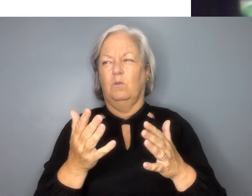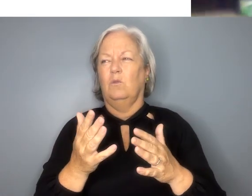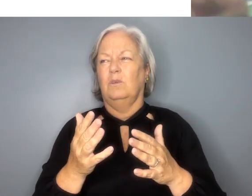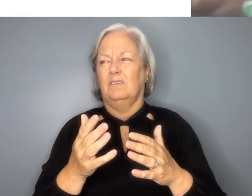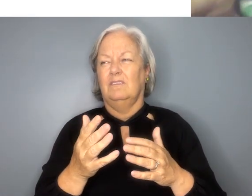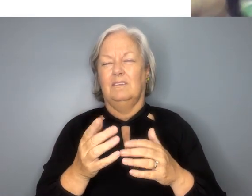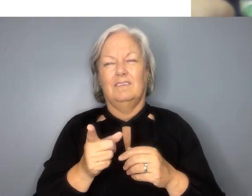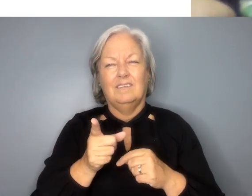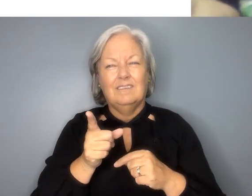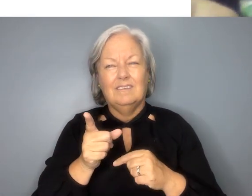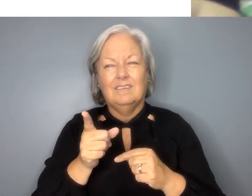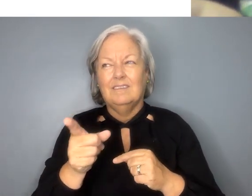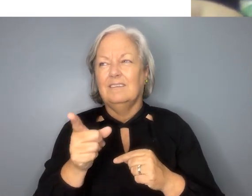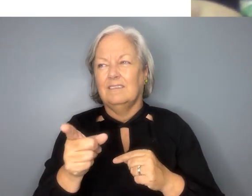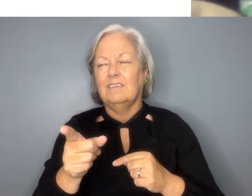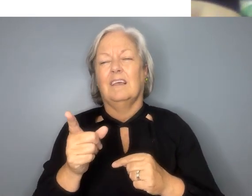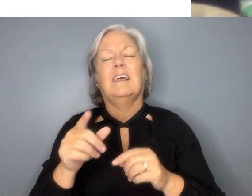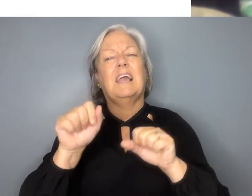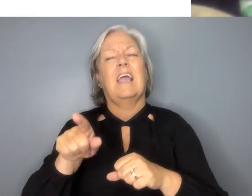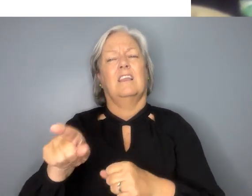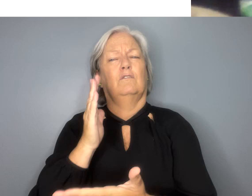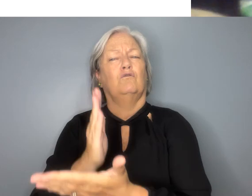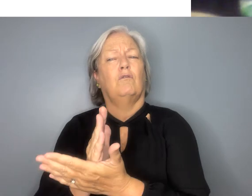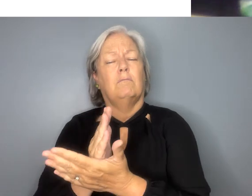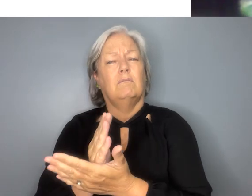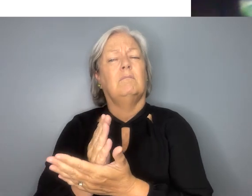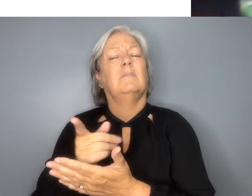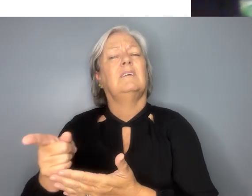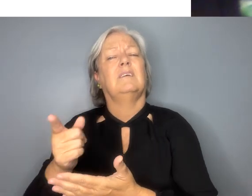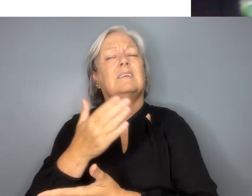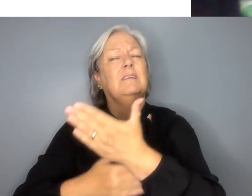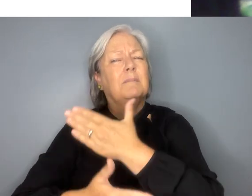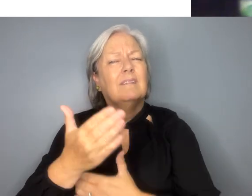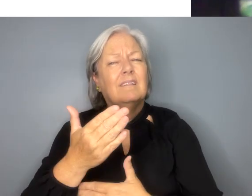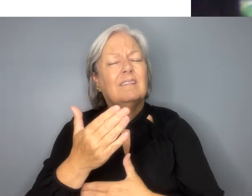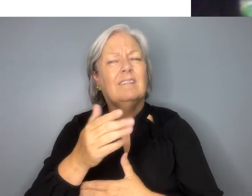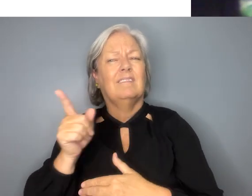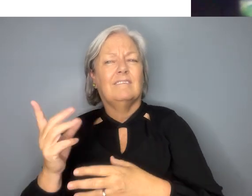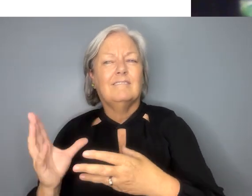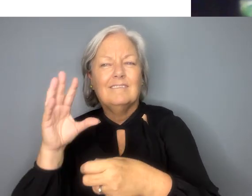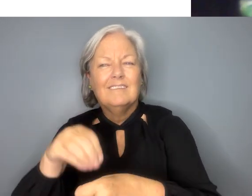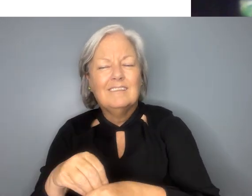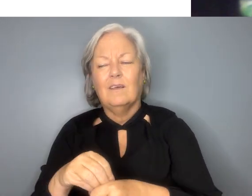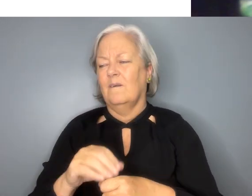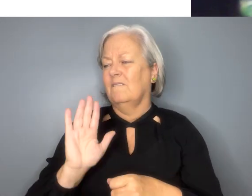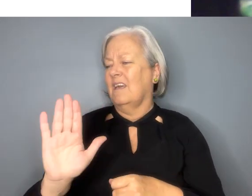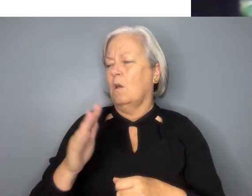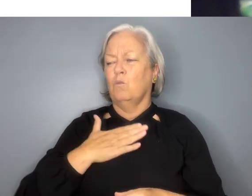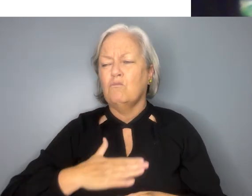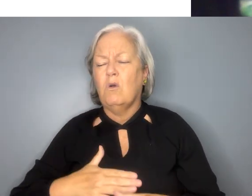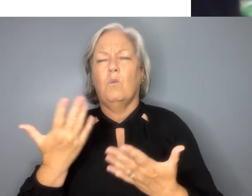sphere, which is often stolen from disabled people by virtue of the care we require or